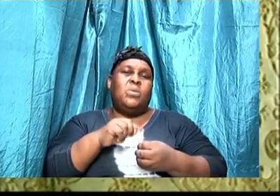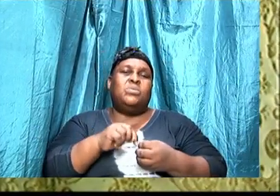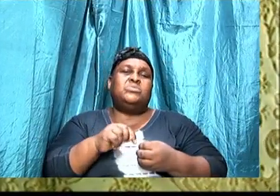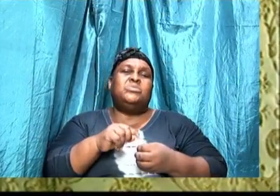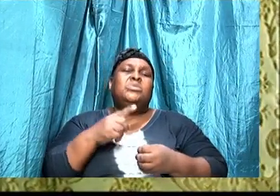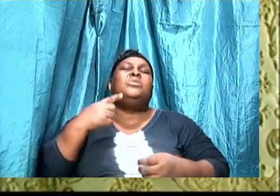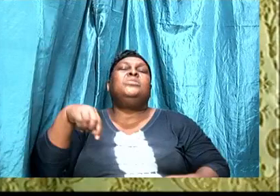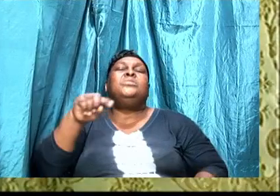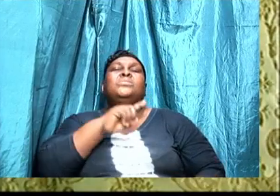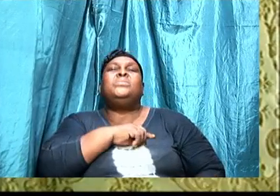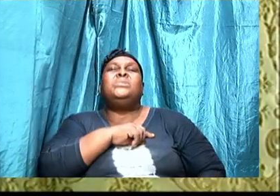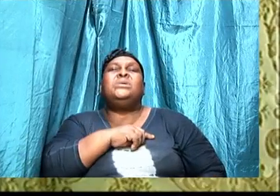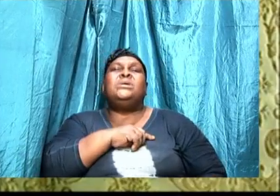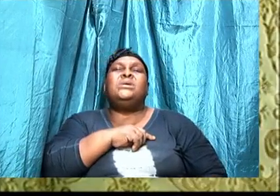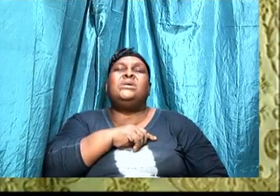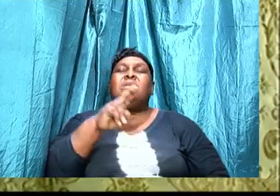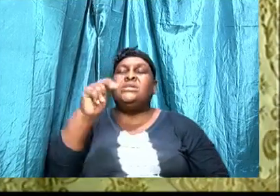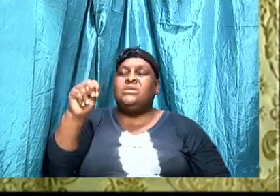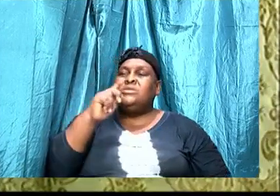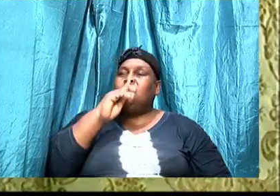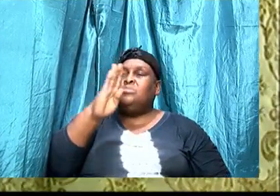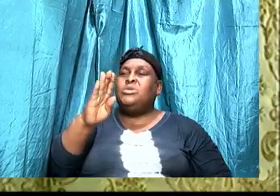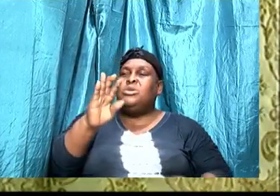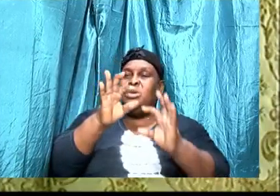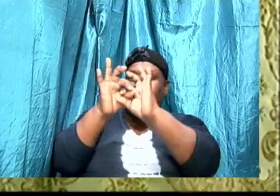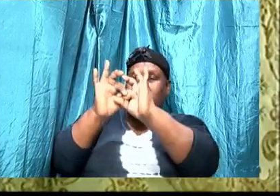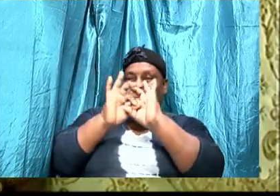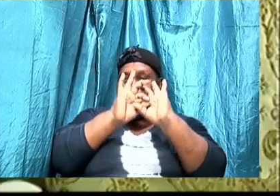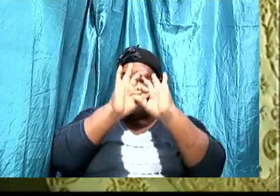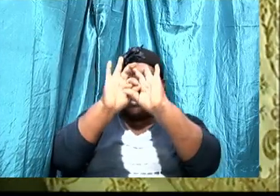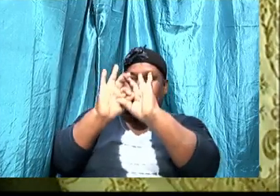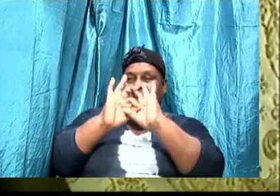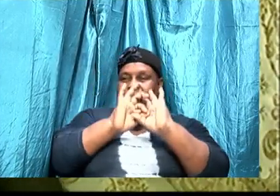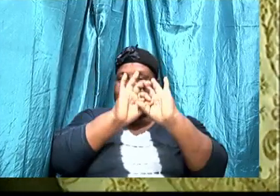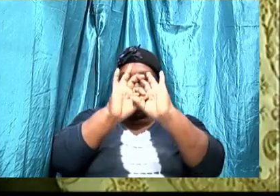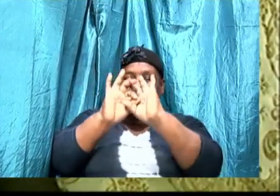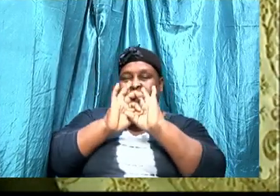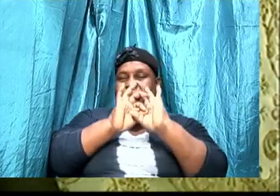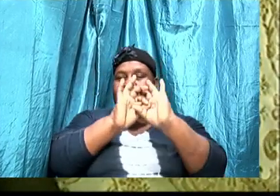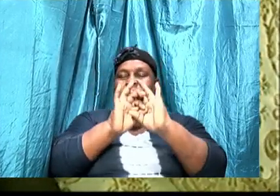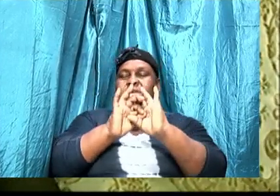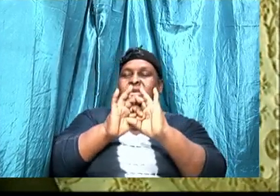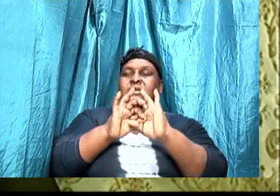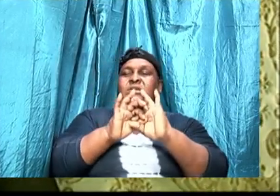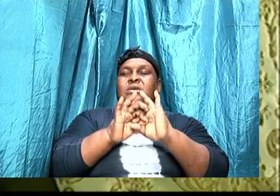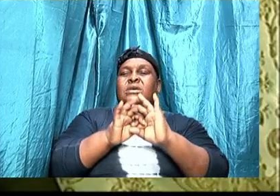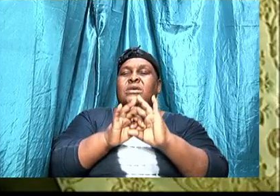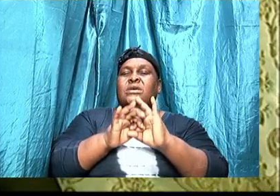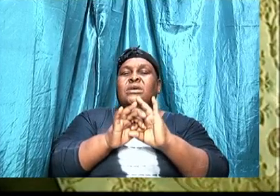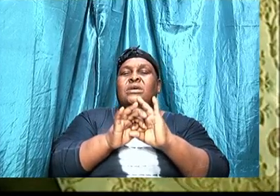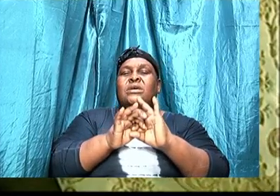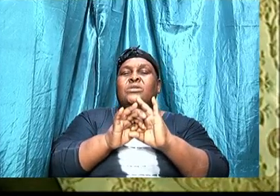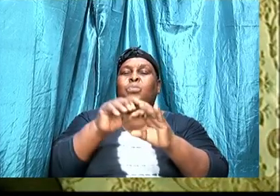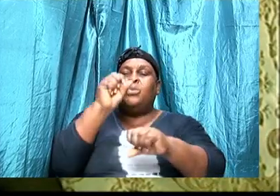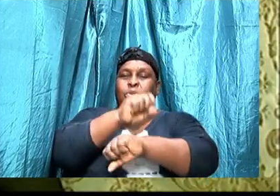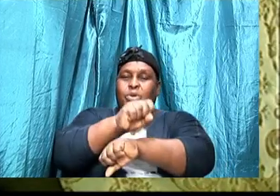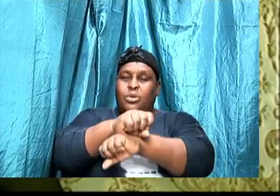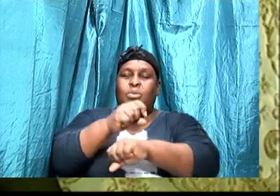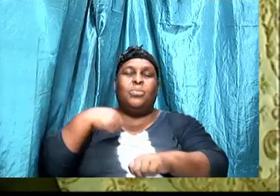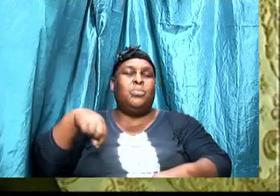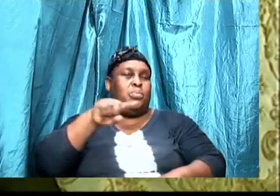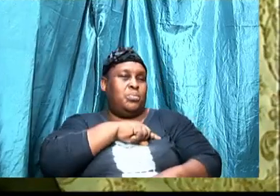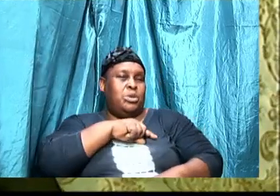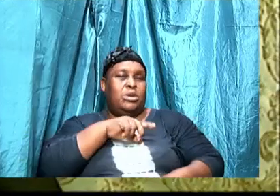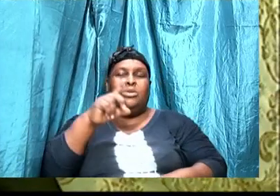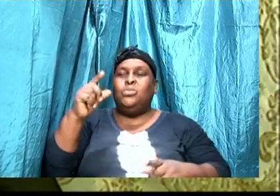we need to be united, you know, and the role that we play in the body of Christ